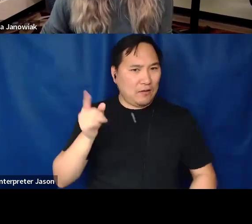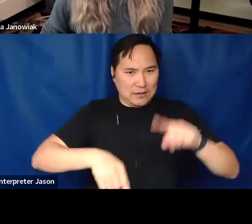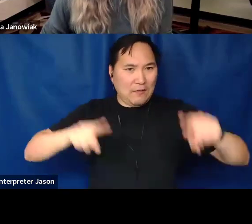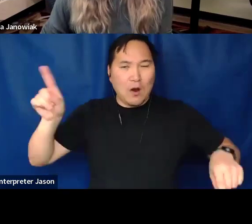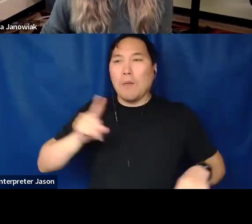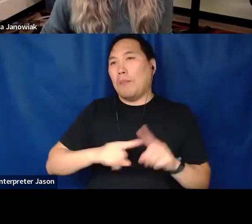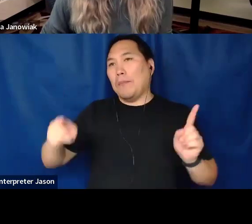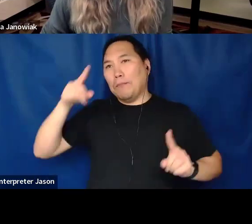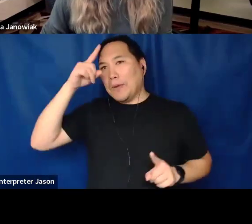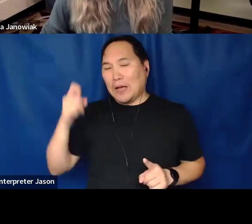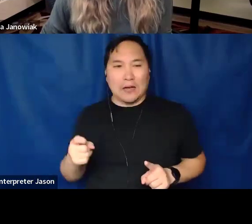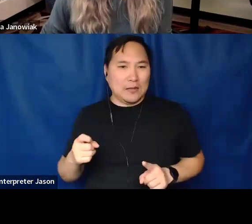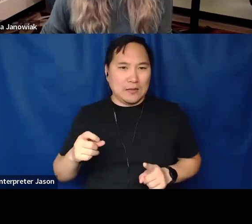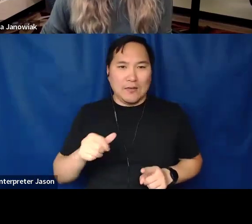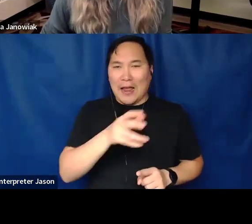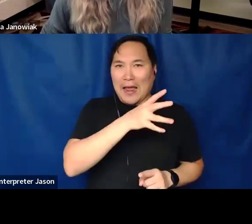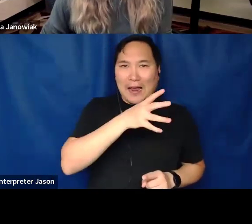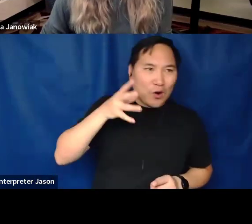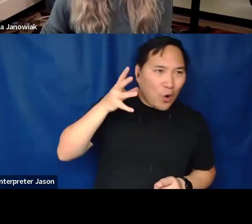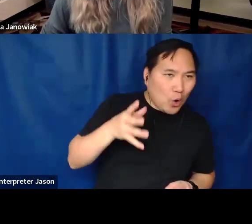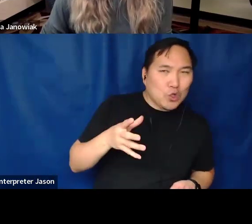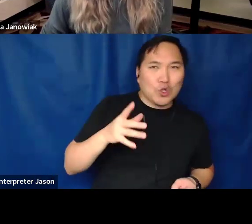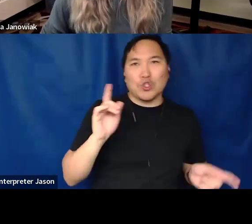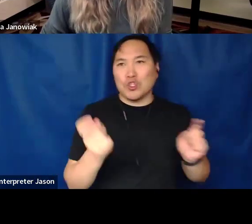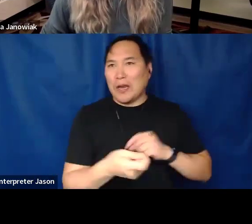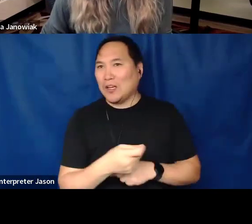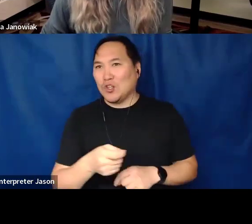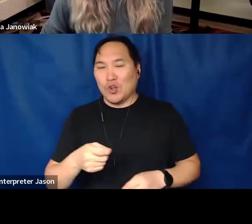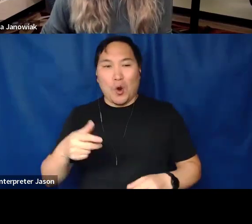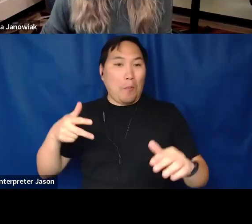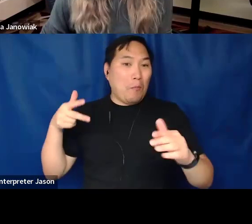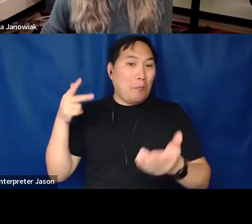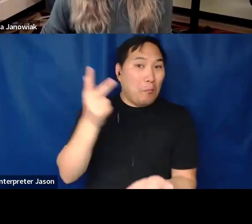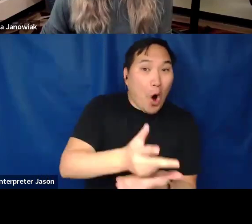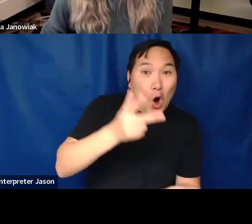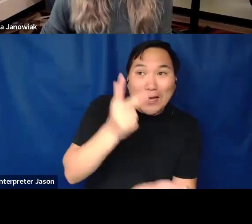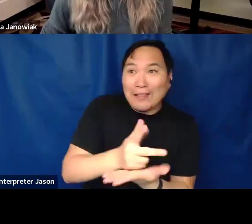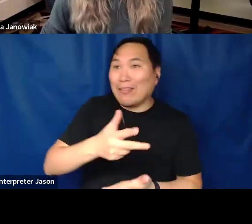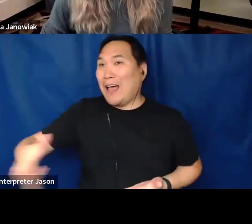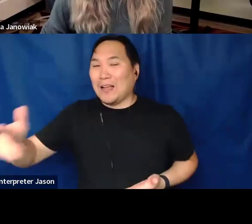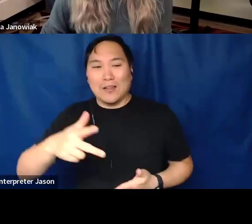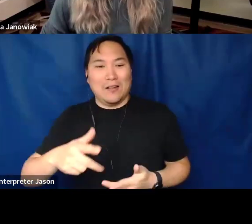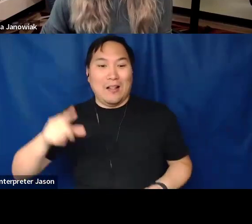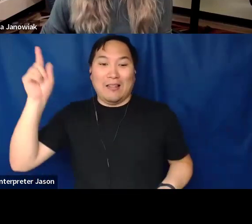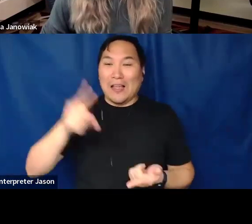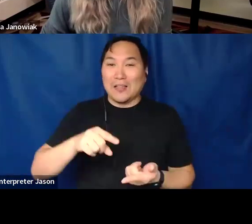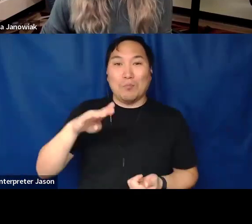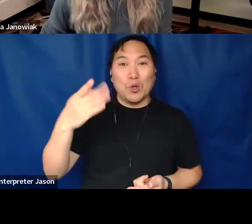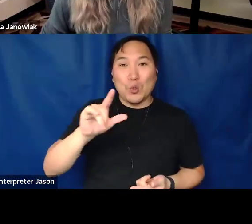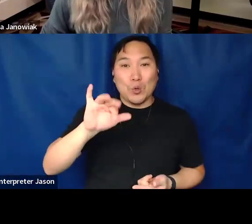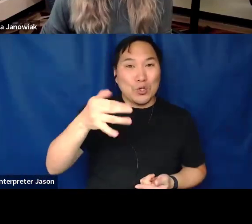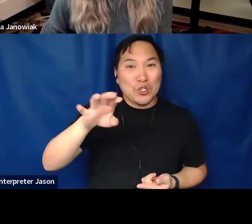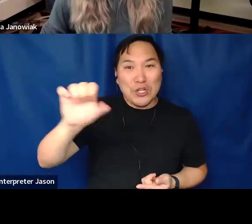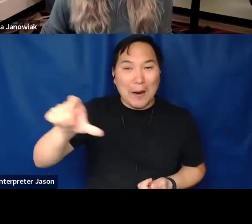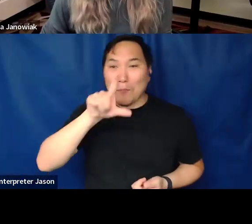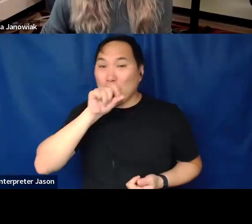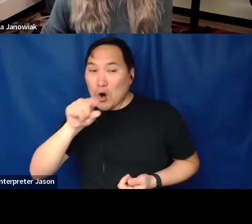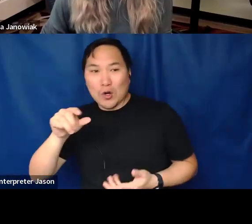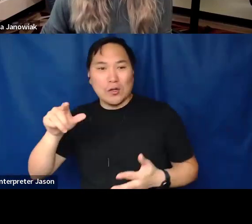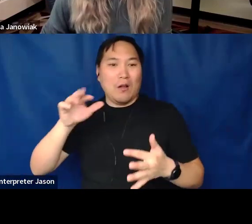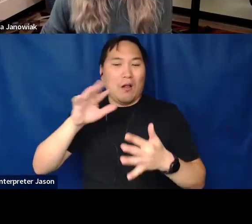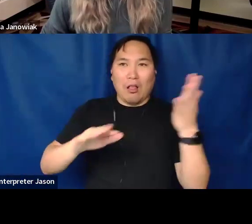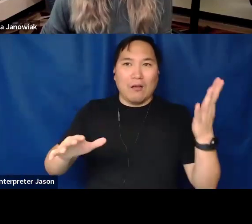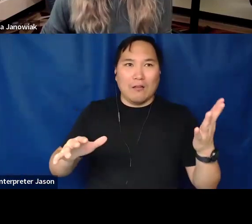of agricultural fields, parking lots, roads, no passenger pigeons, less blue jays, we don't have them there. But we